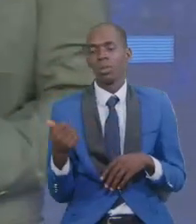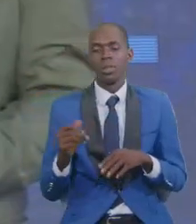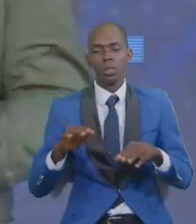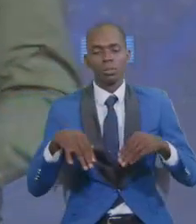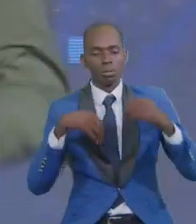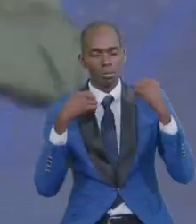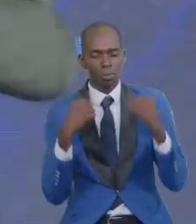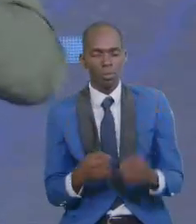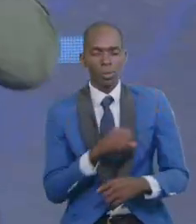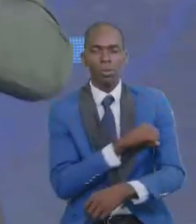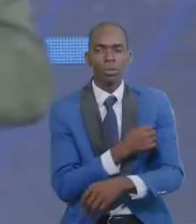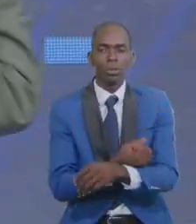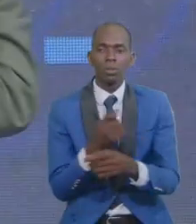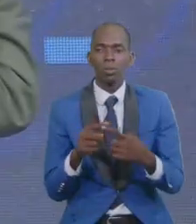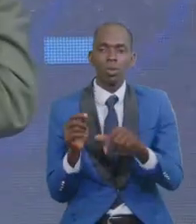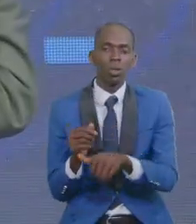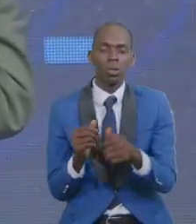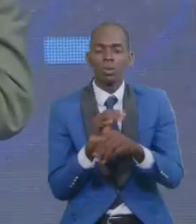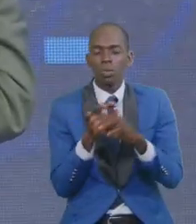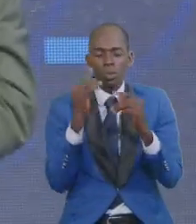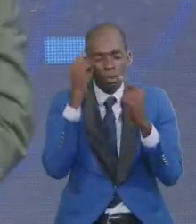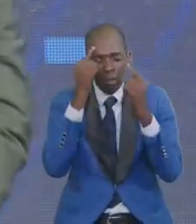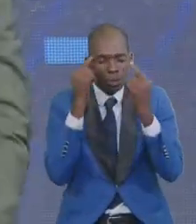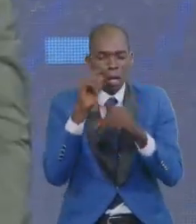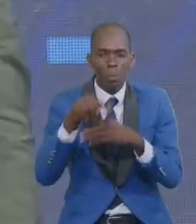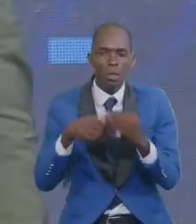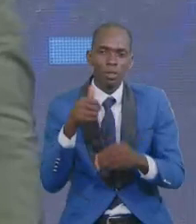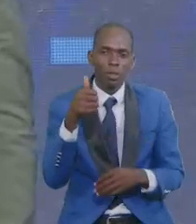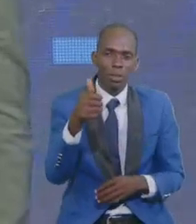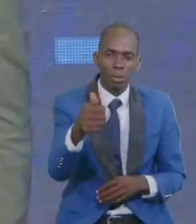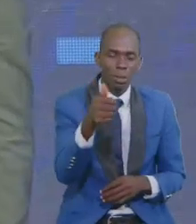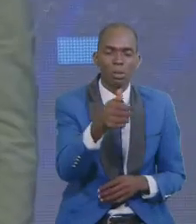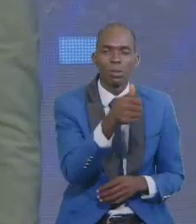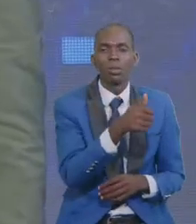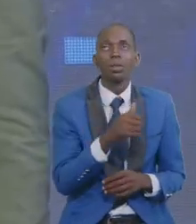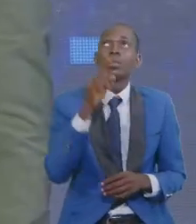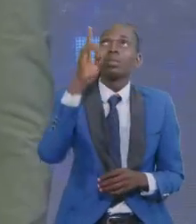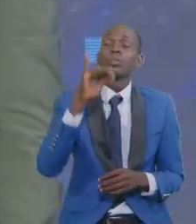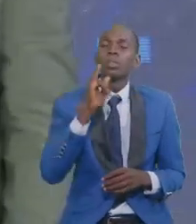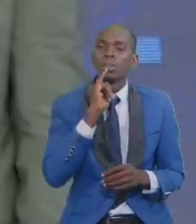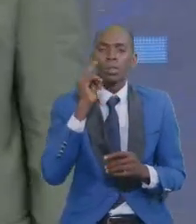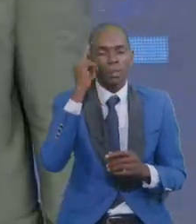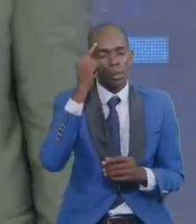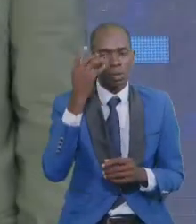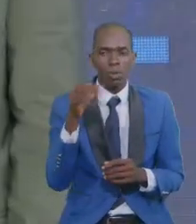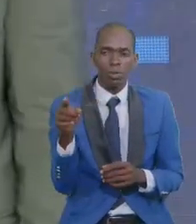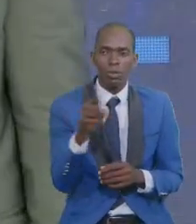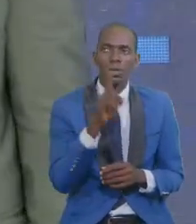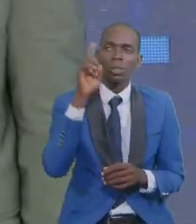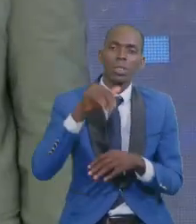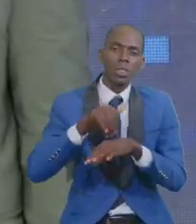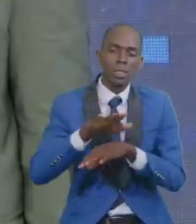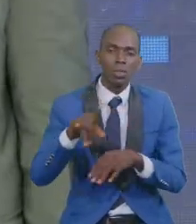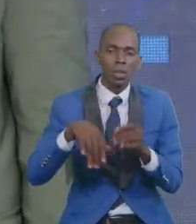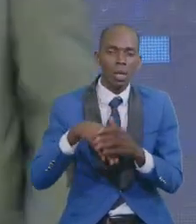others. Don't think about yourself. God is thinking of you. He sent you forth for a